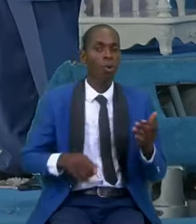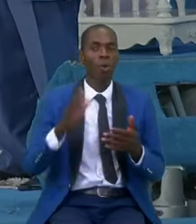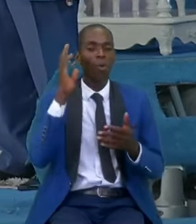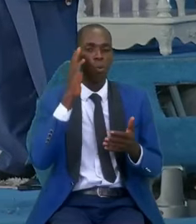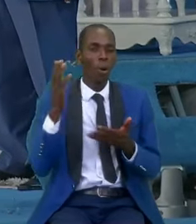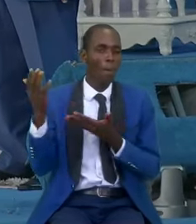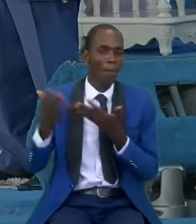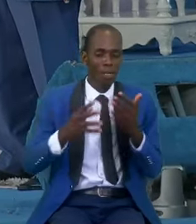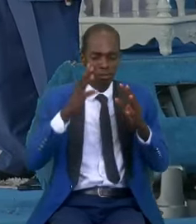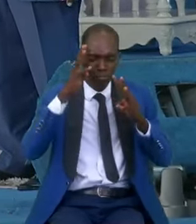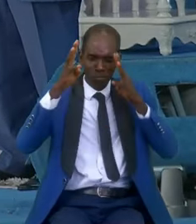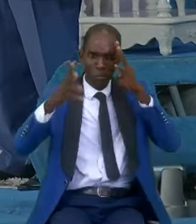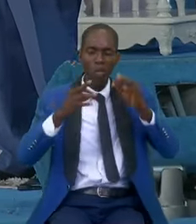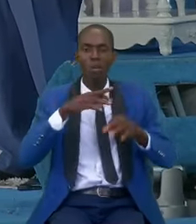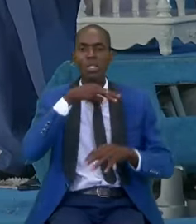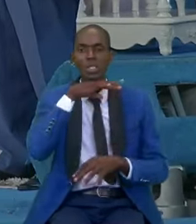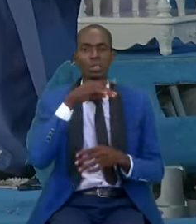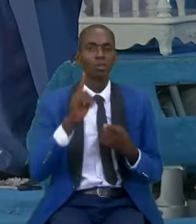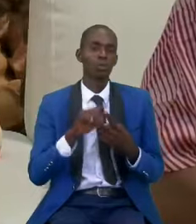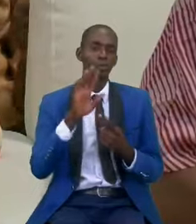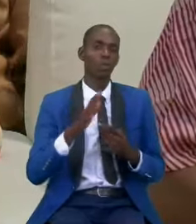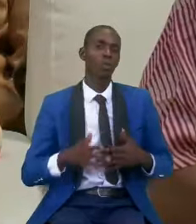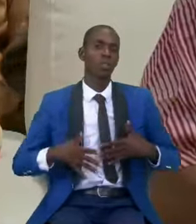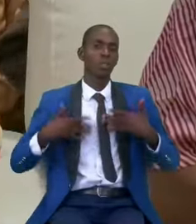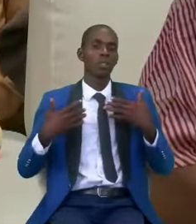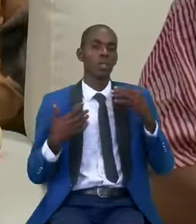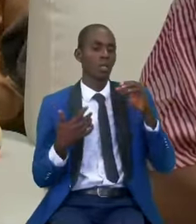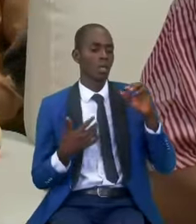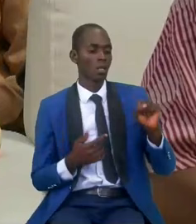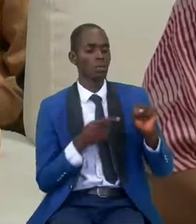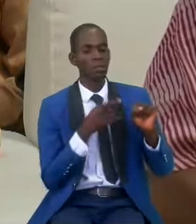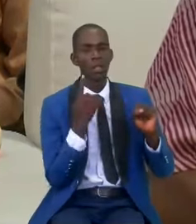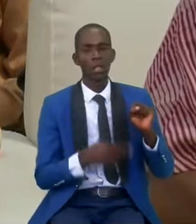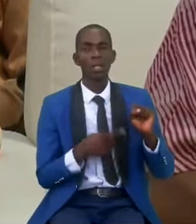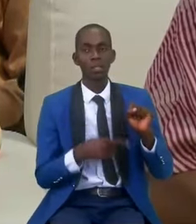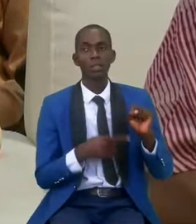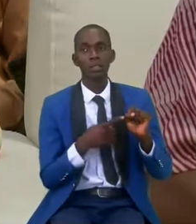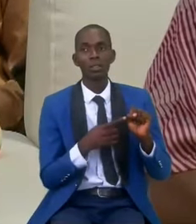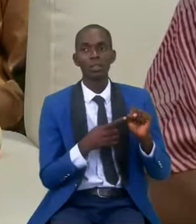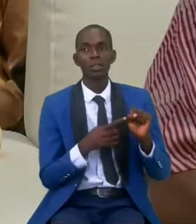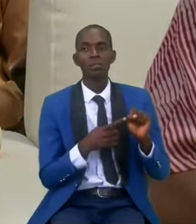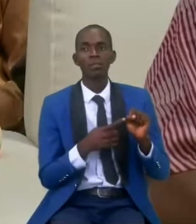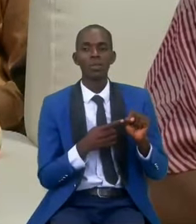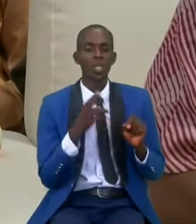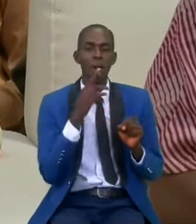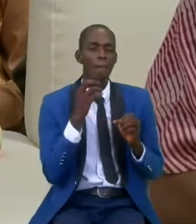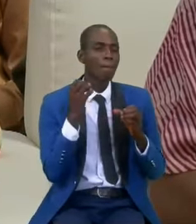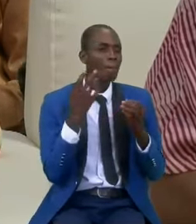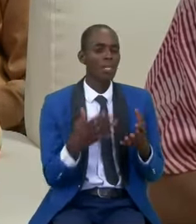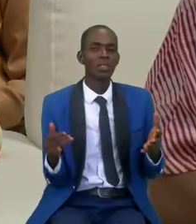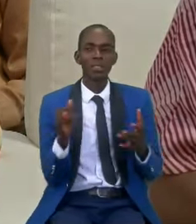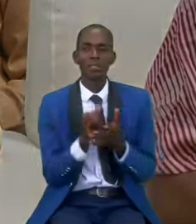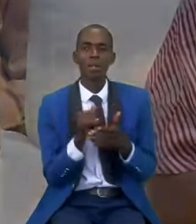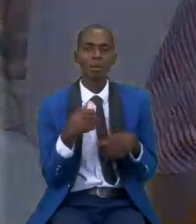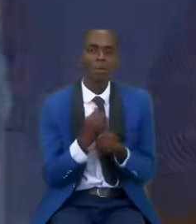life. Yes, there are many things, you know, that forms that we can call that S, but